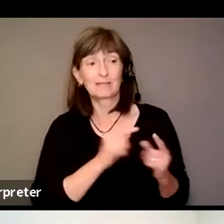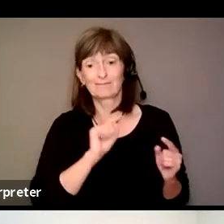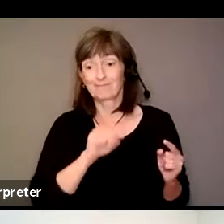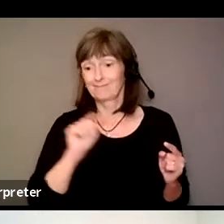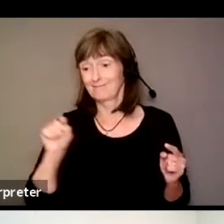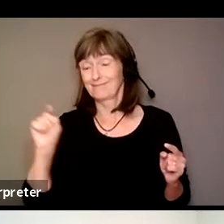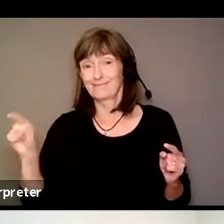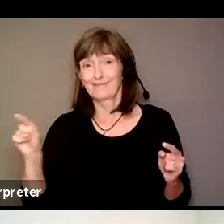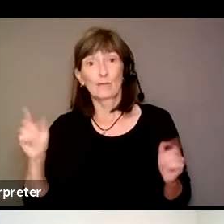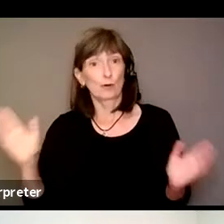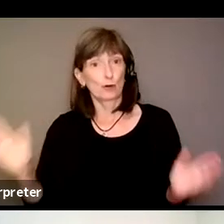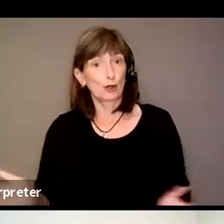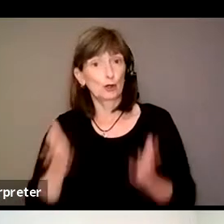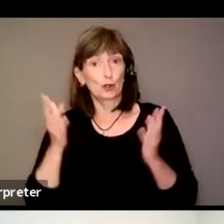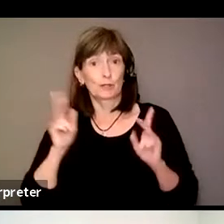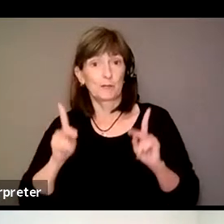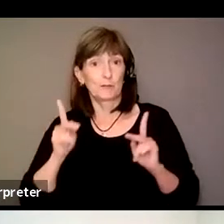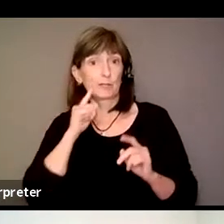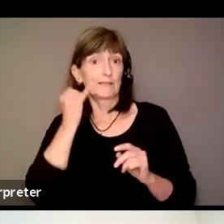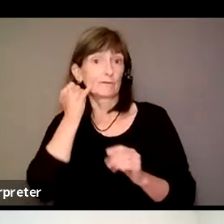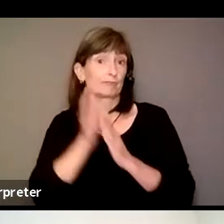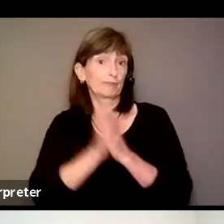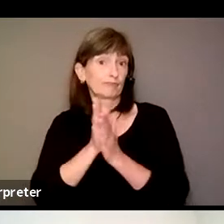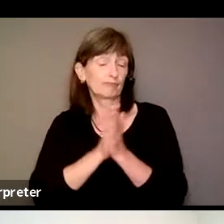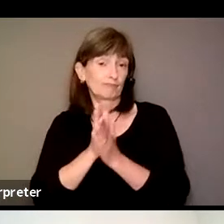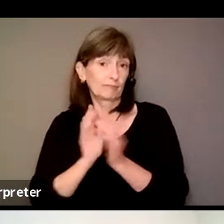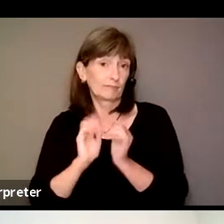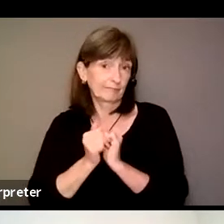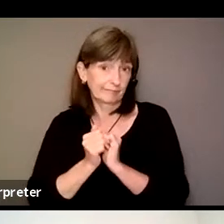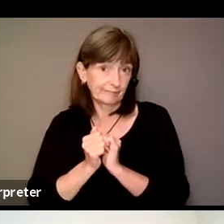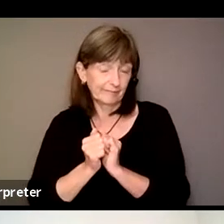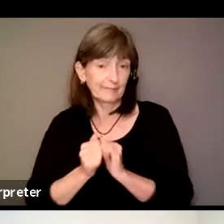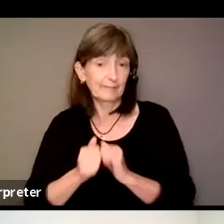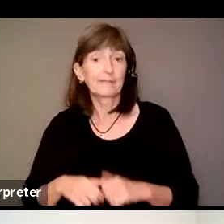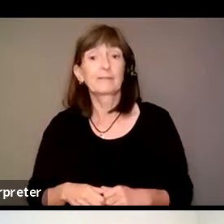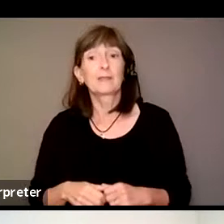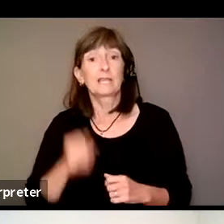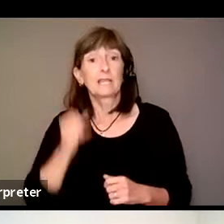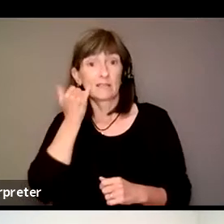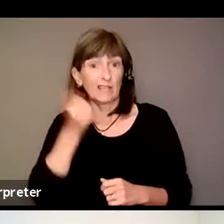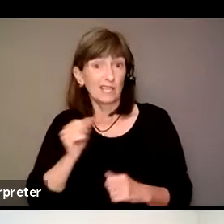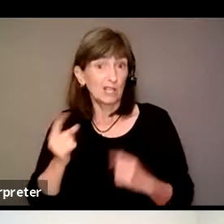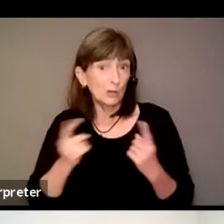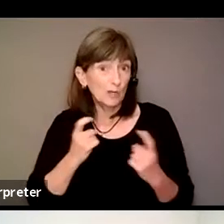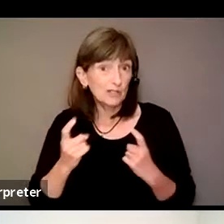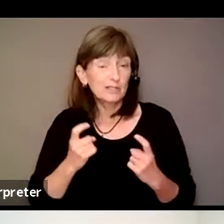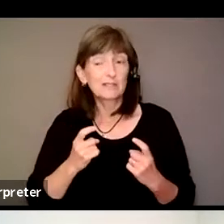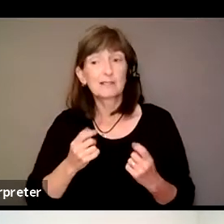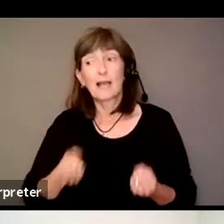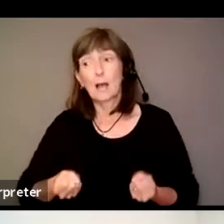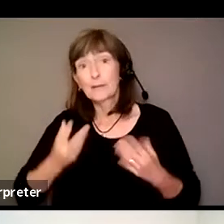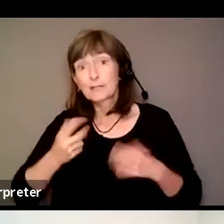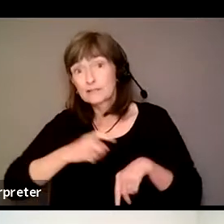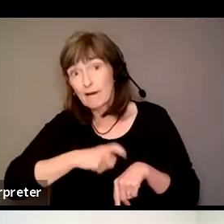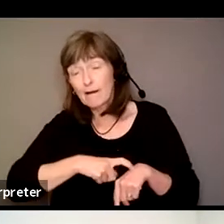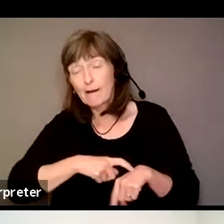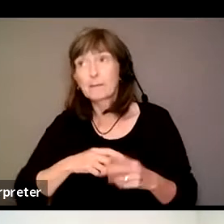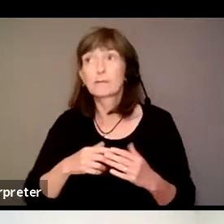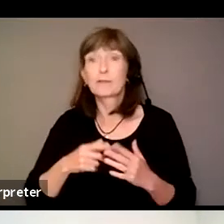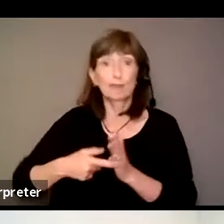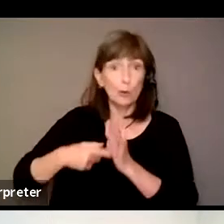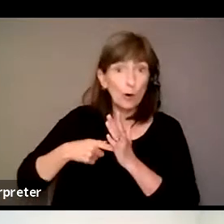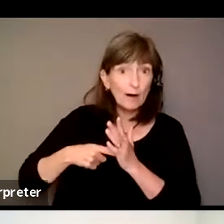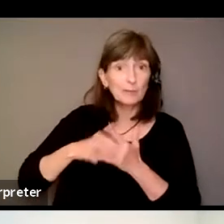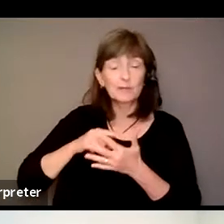anybody who's interested in running for council, answer any questions that they may have about time commitments, what their requirements